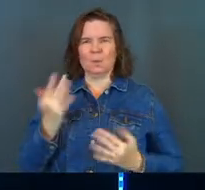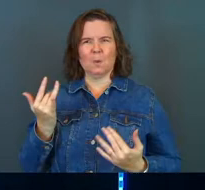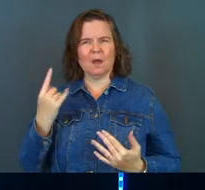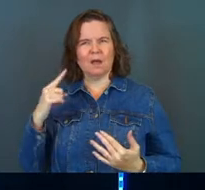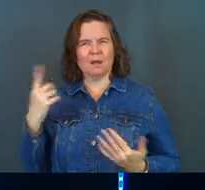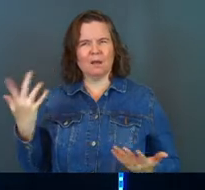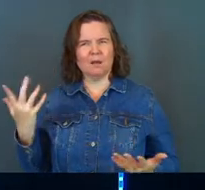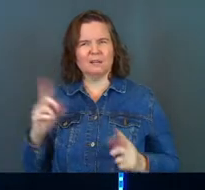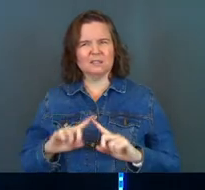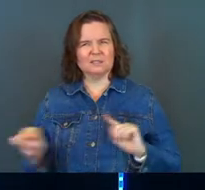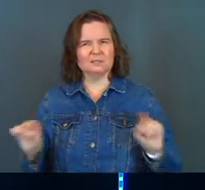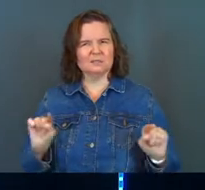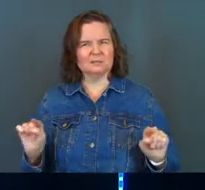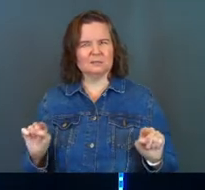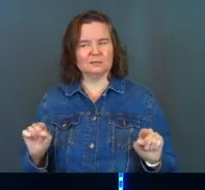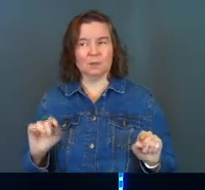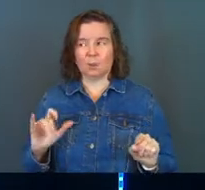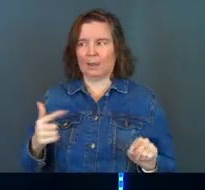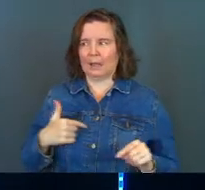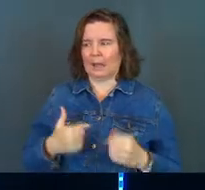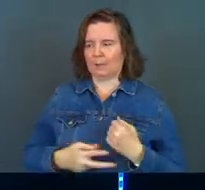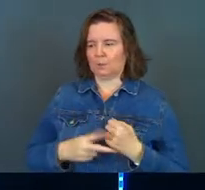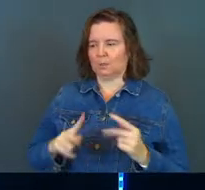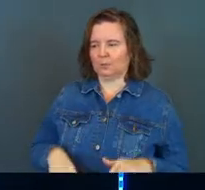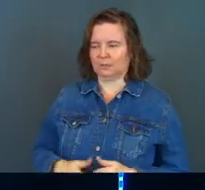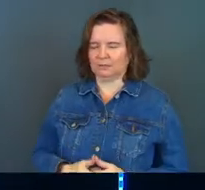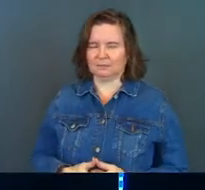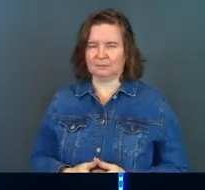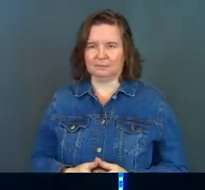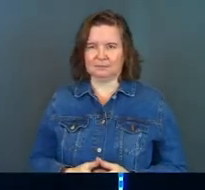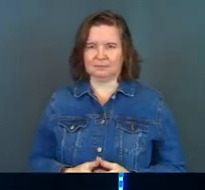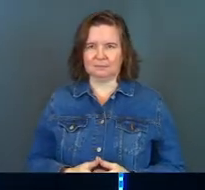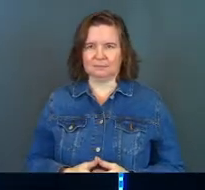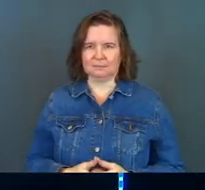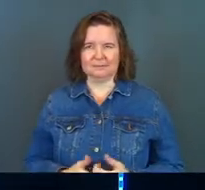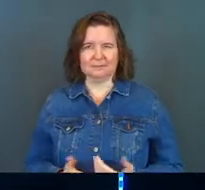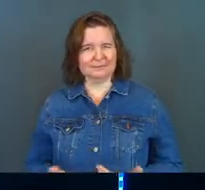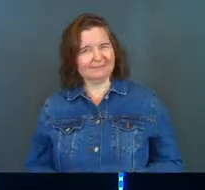Why? Like, well, I'm a reserved person.